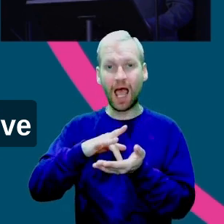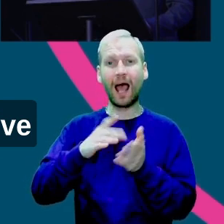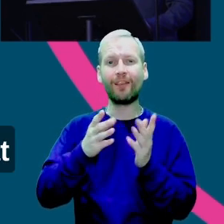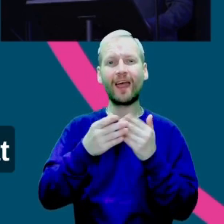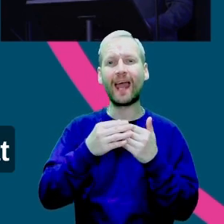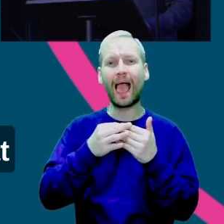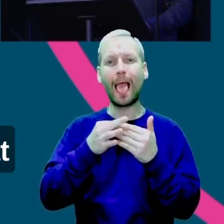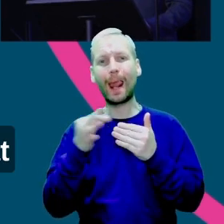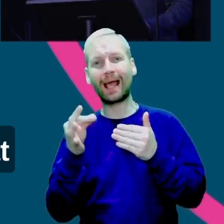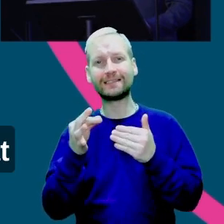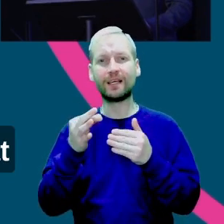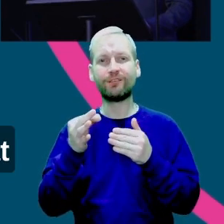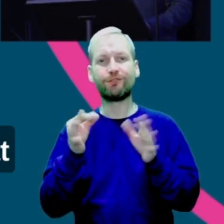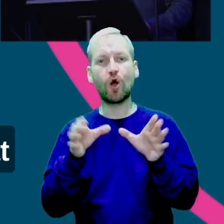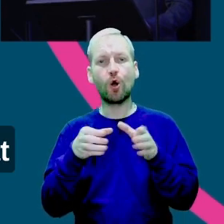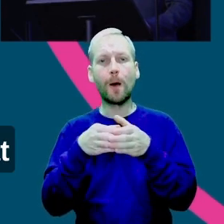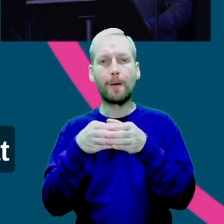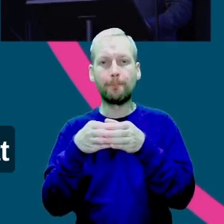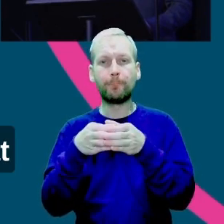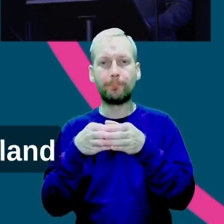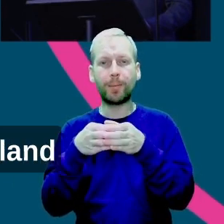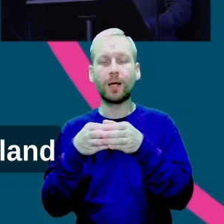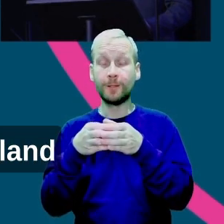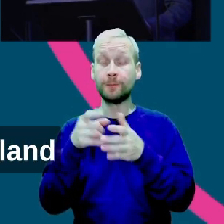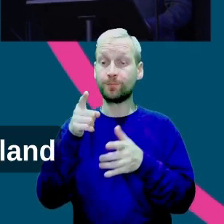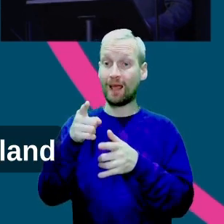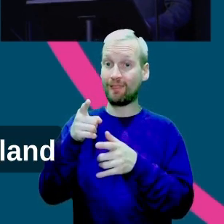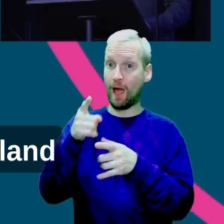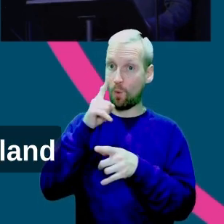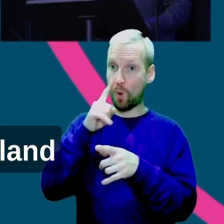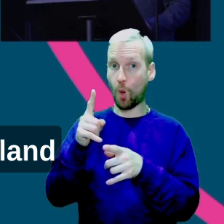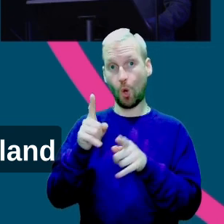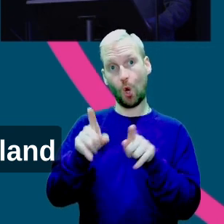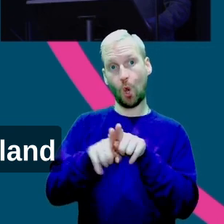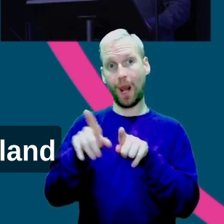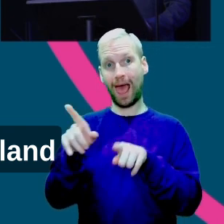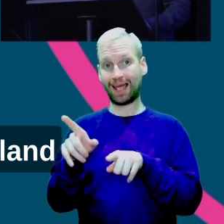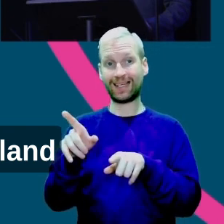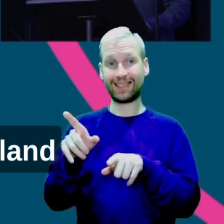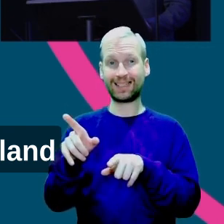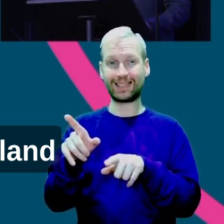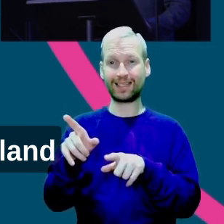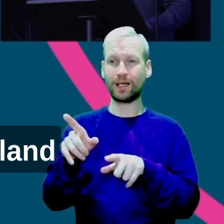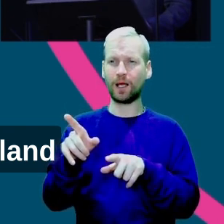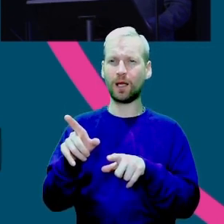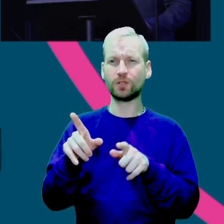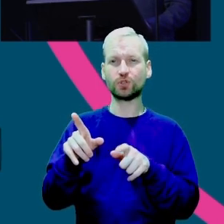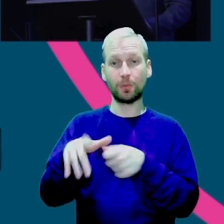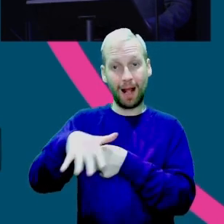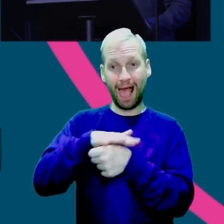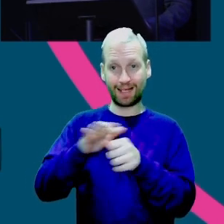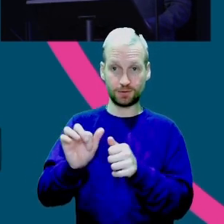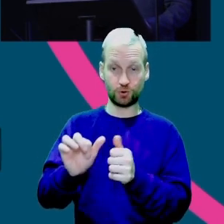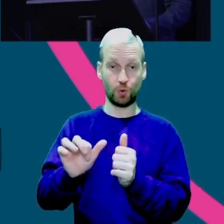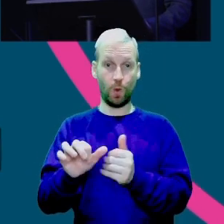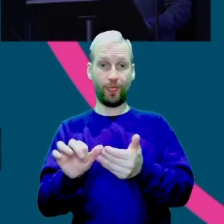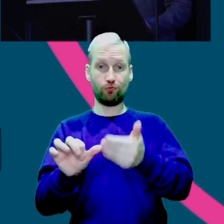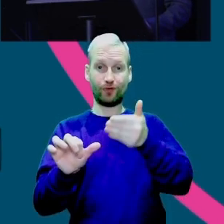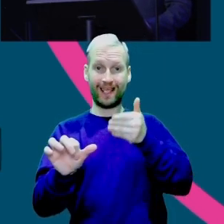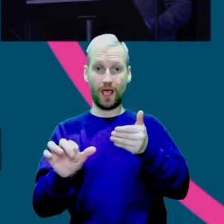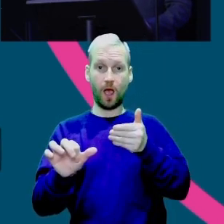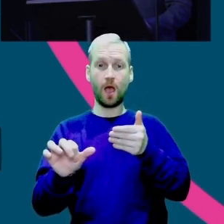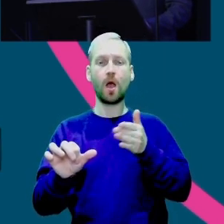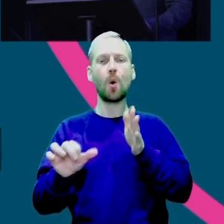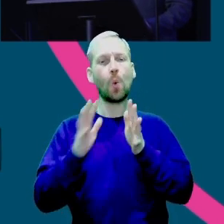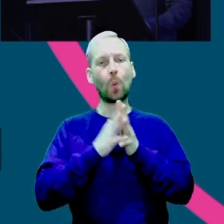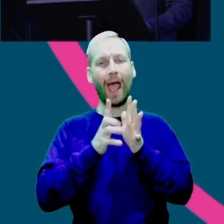hub. And what we have here is an illustration of what the new hospital could look like on some adjacent land to the rear of or west of the